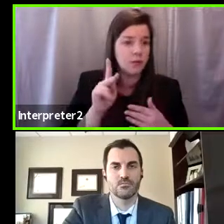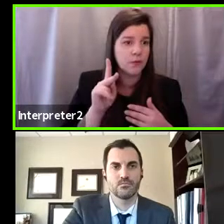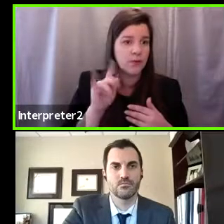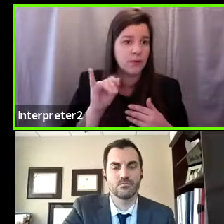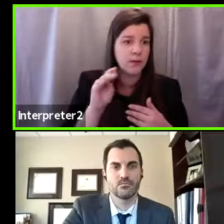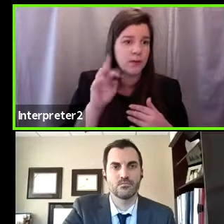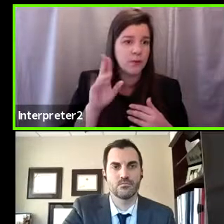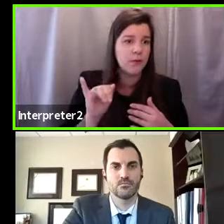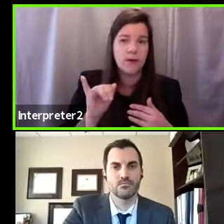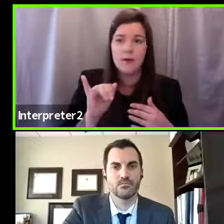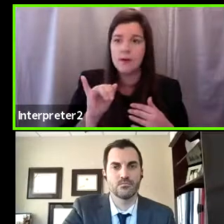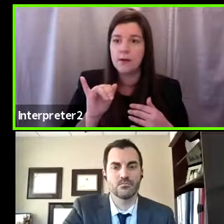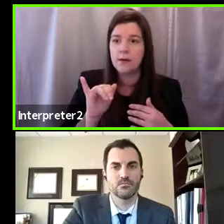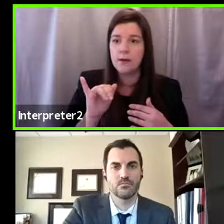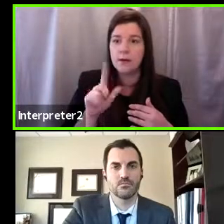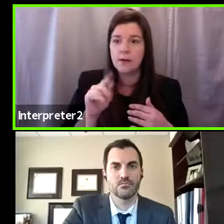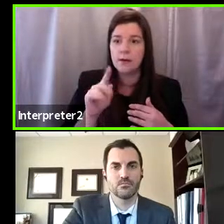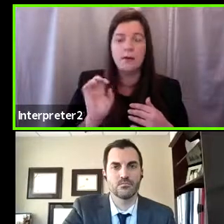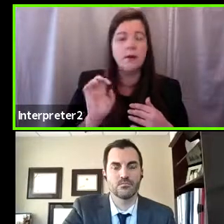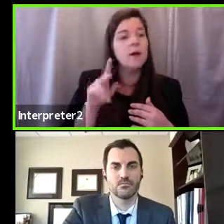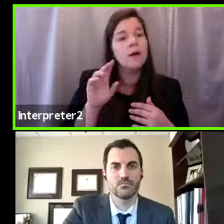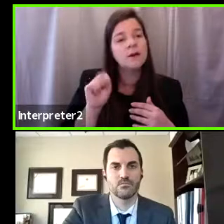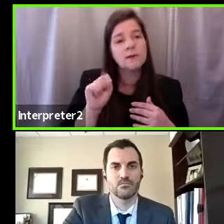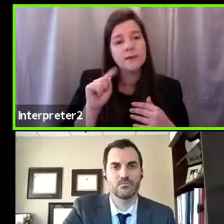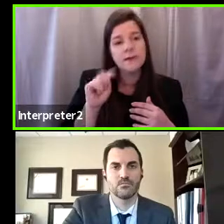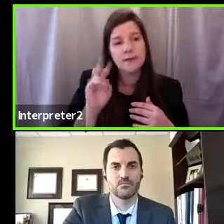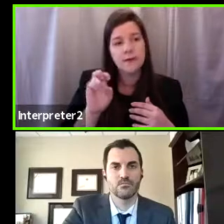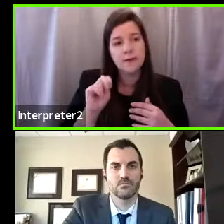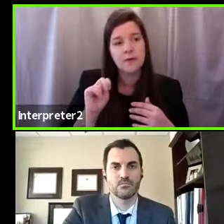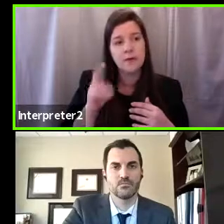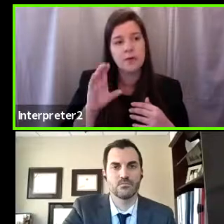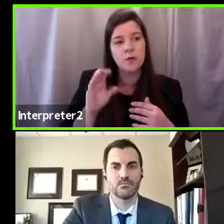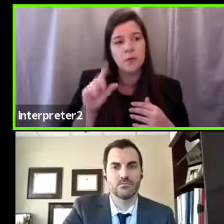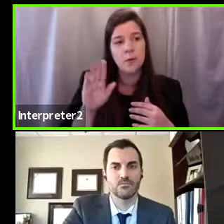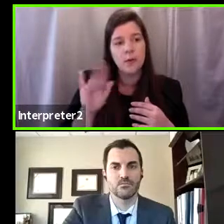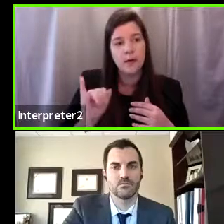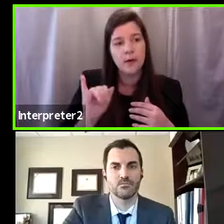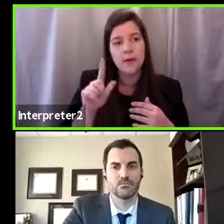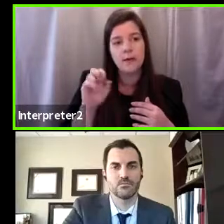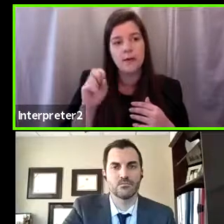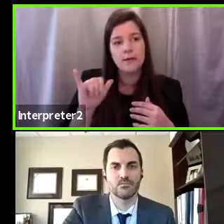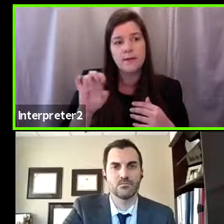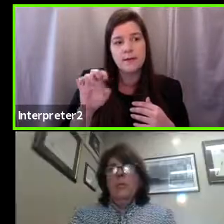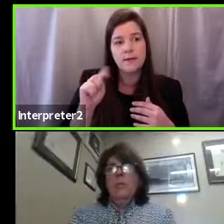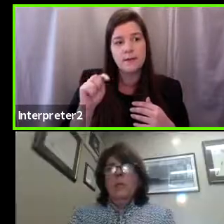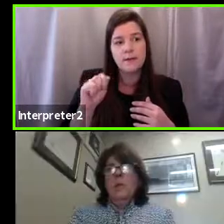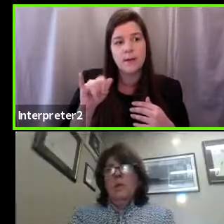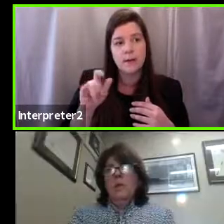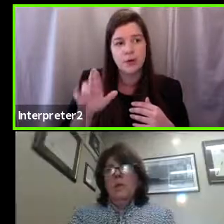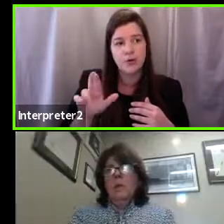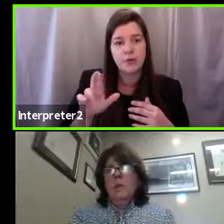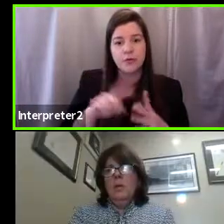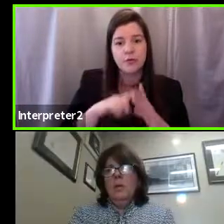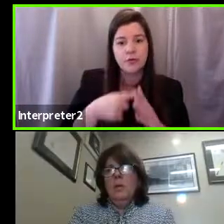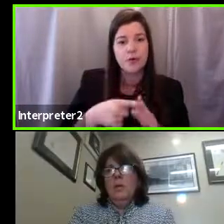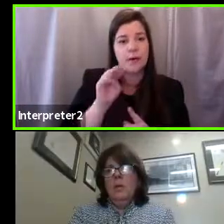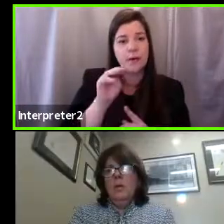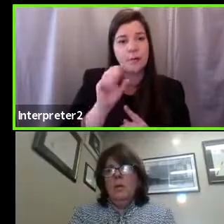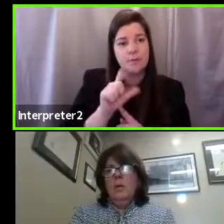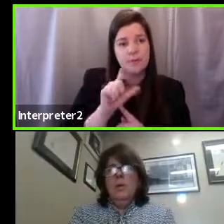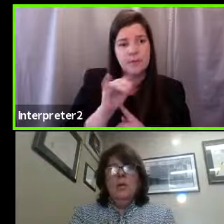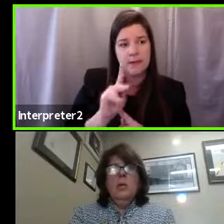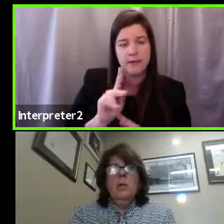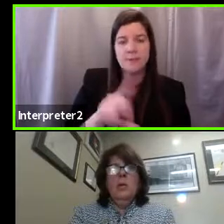Colby, Christine Fairley, and Leslie Taylor. We'll start with Ms. Link.